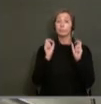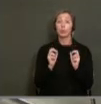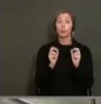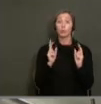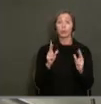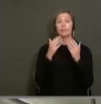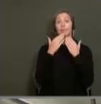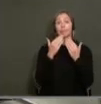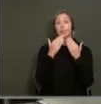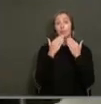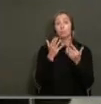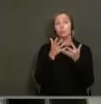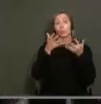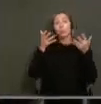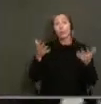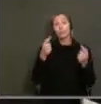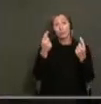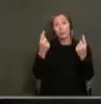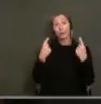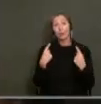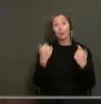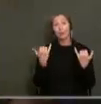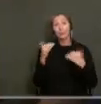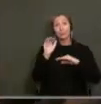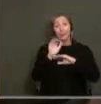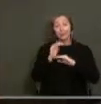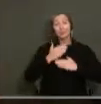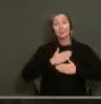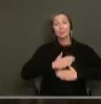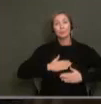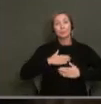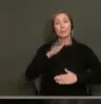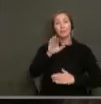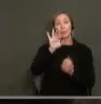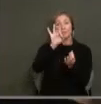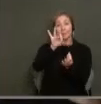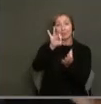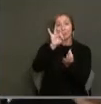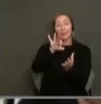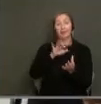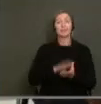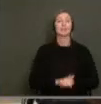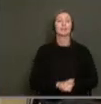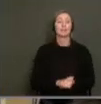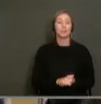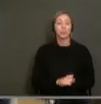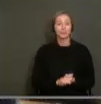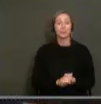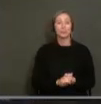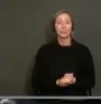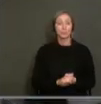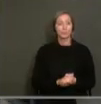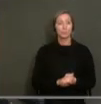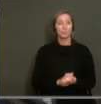Okay, well, thank you so much for coming over. We appreciate your feedback. And